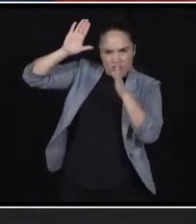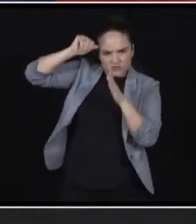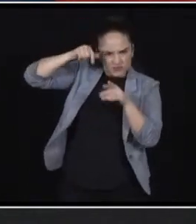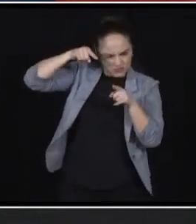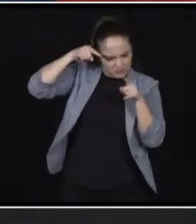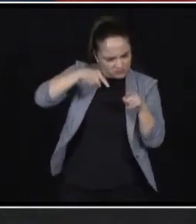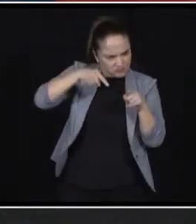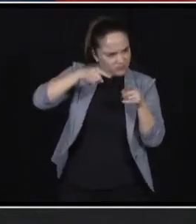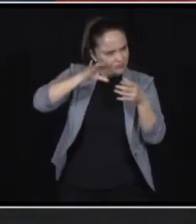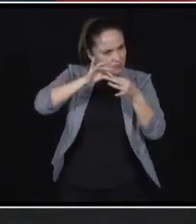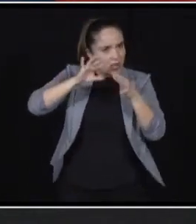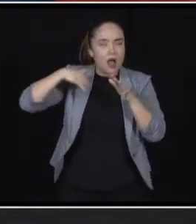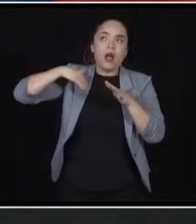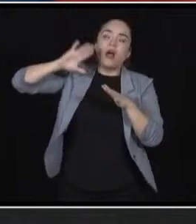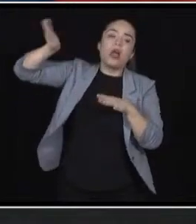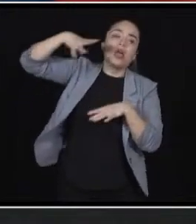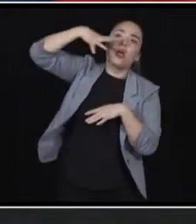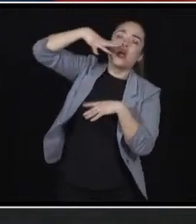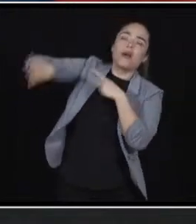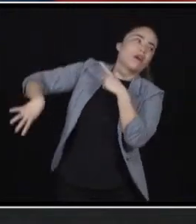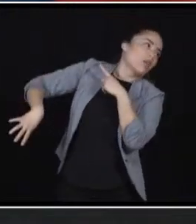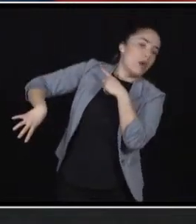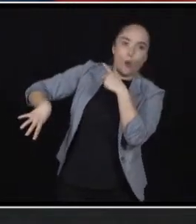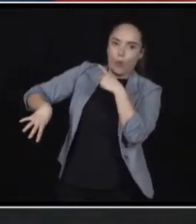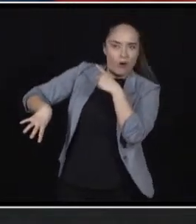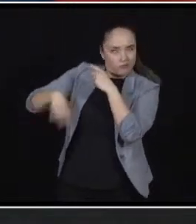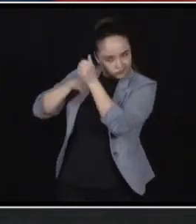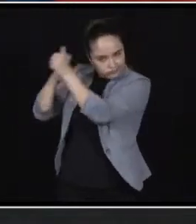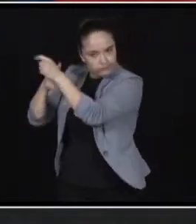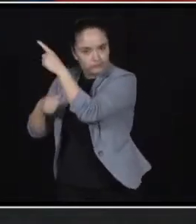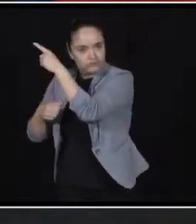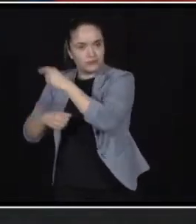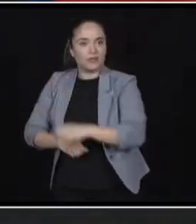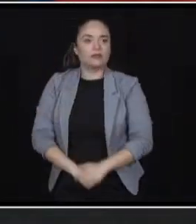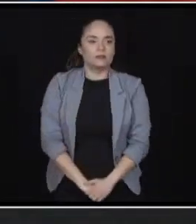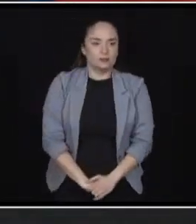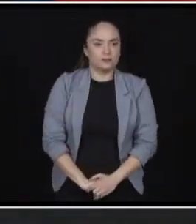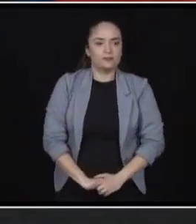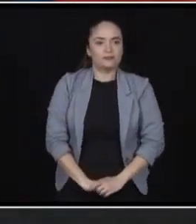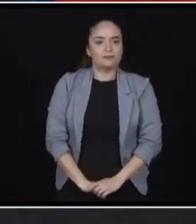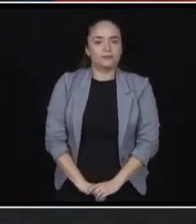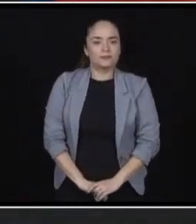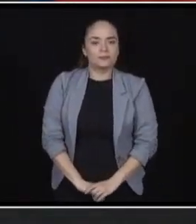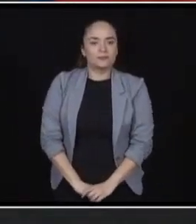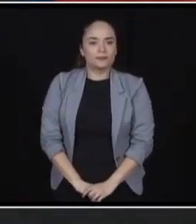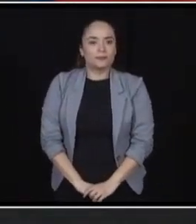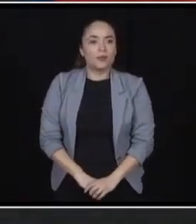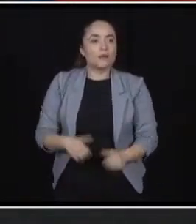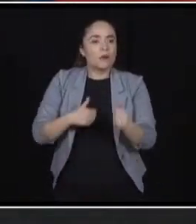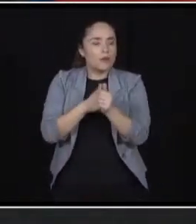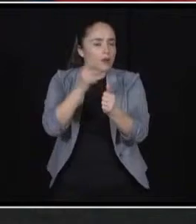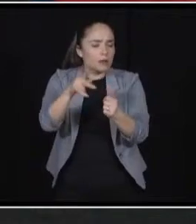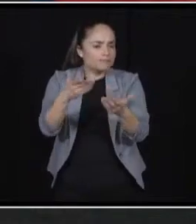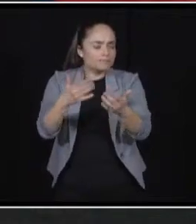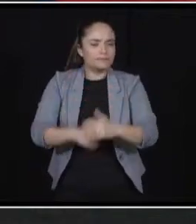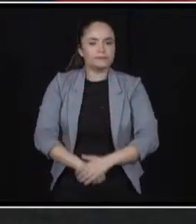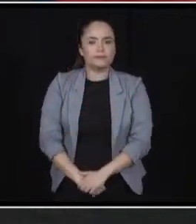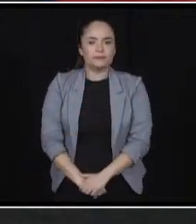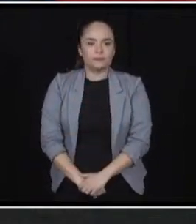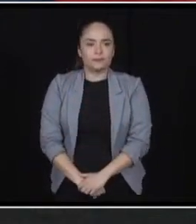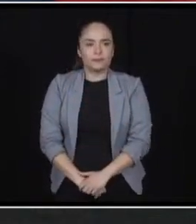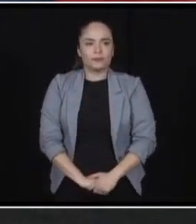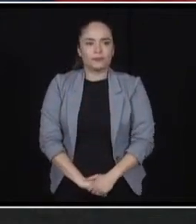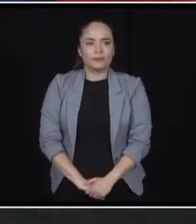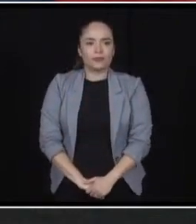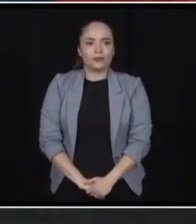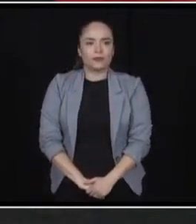Follow-up? Okay, thank you, Premier, for that. I just want to switch gears a little bit over to Dr. Williams and perhaps